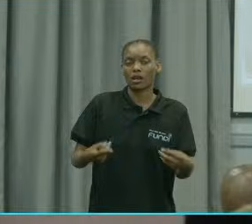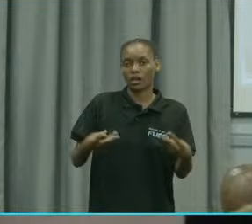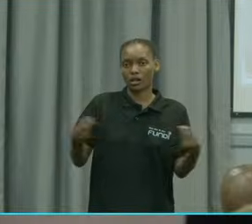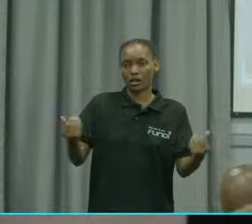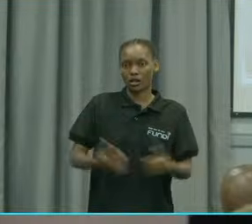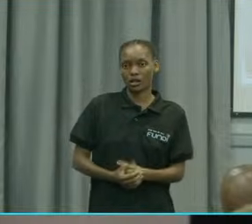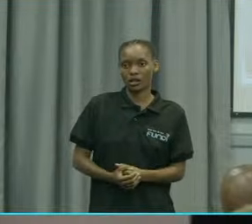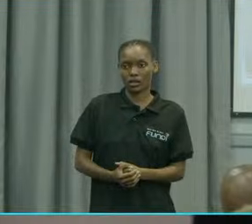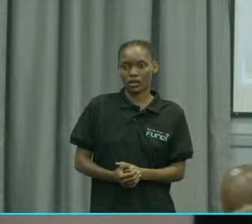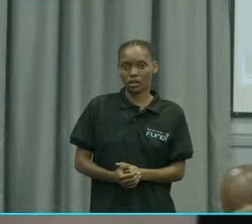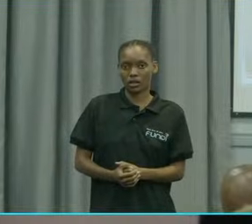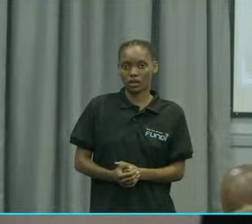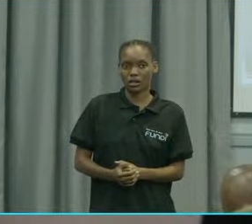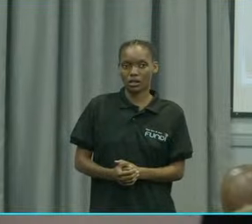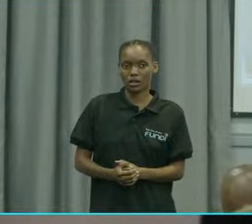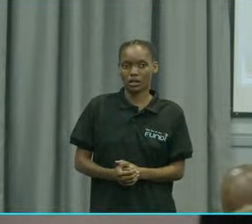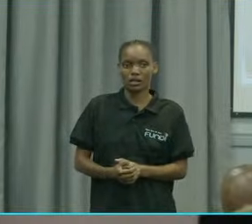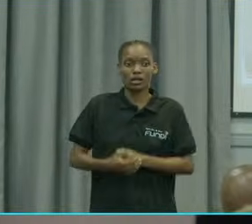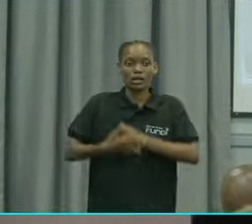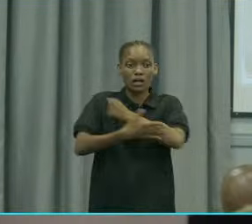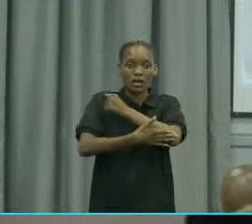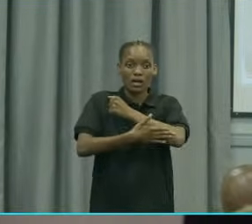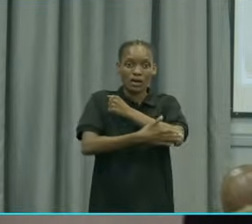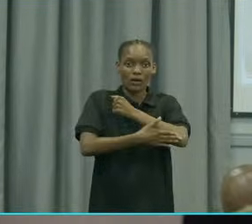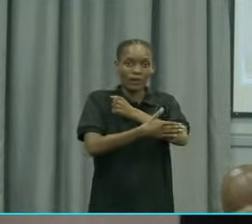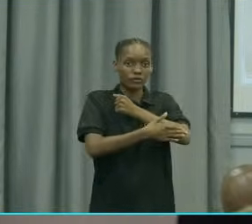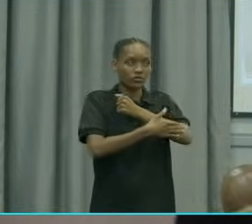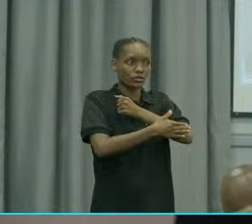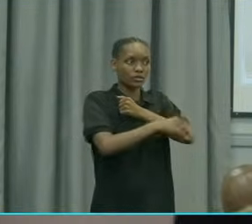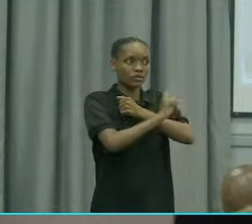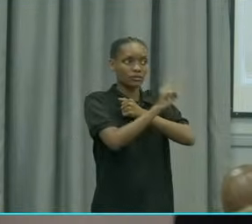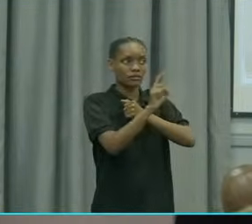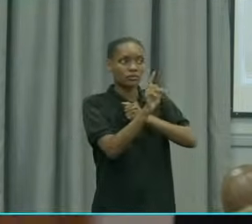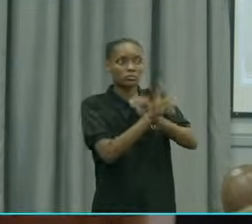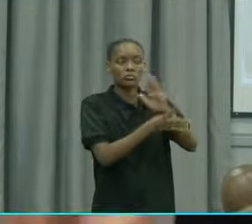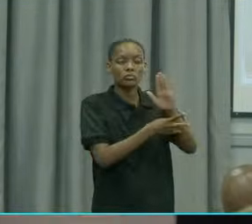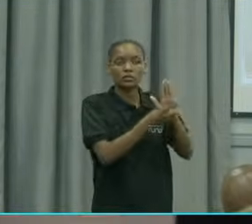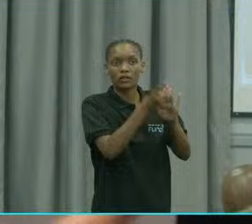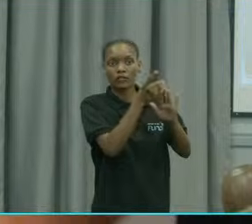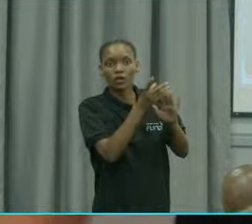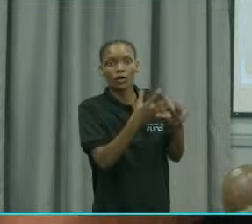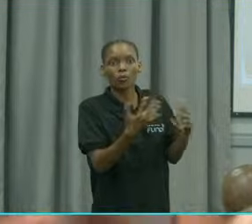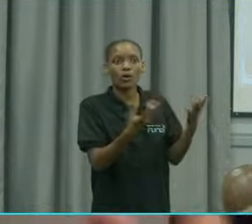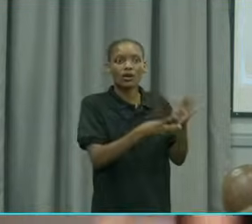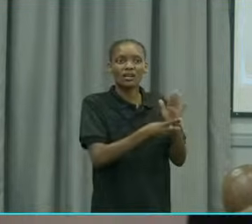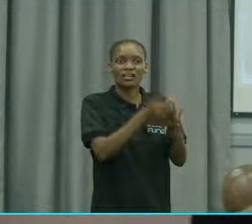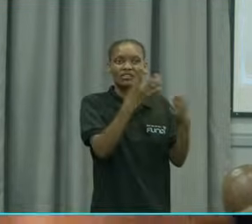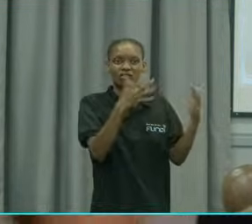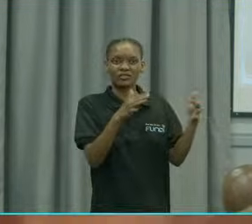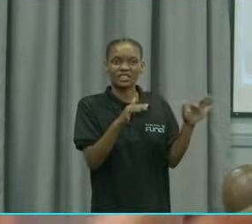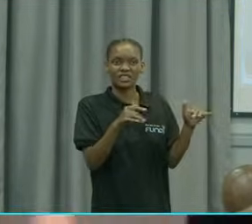I mean, those countries that are developed, and the developing countries, they put a lot of money in this.